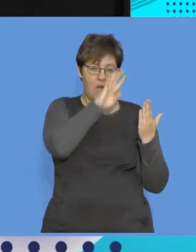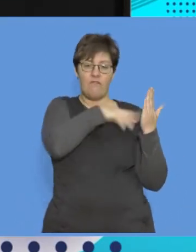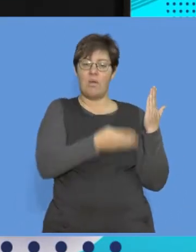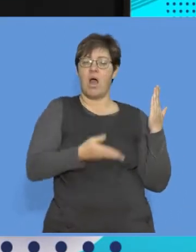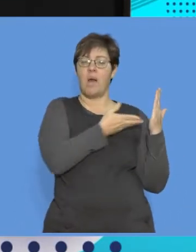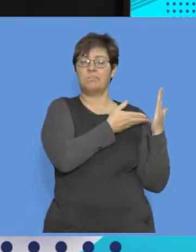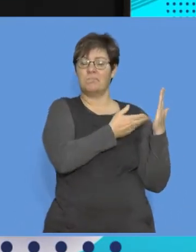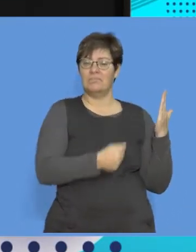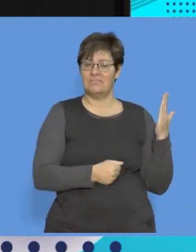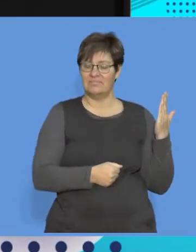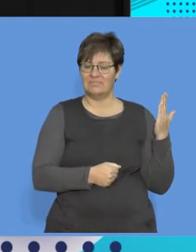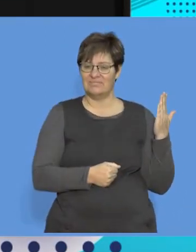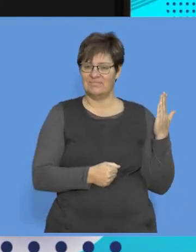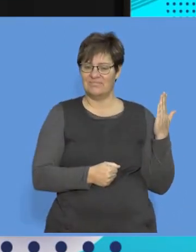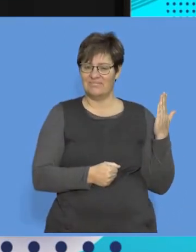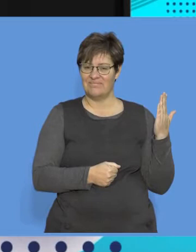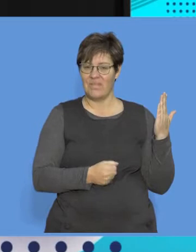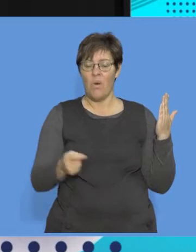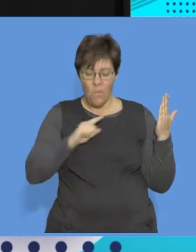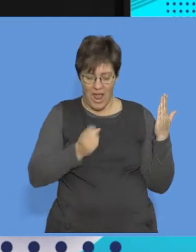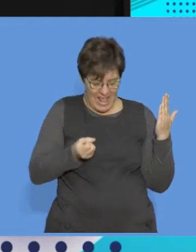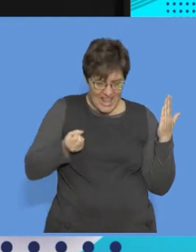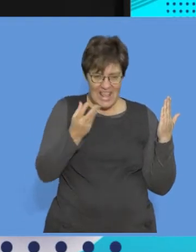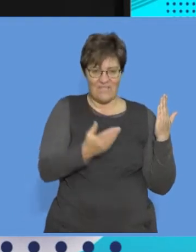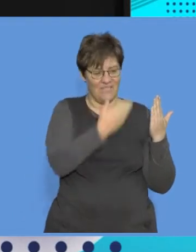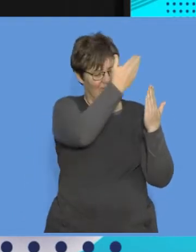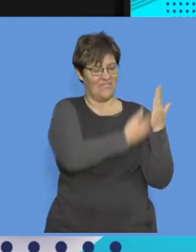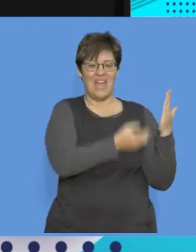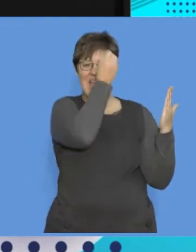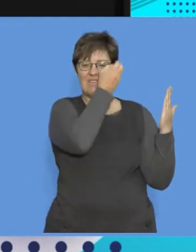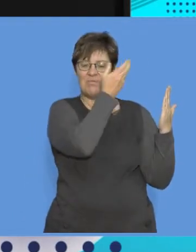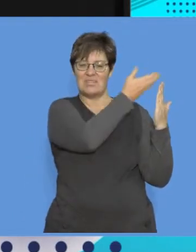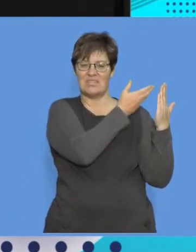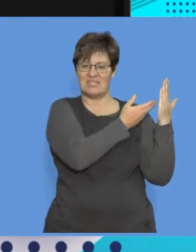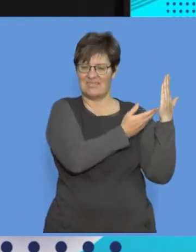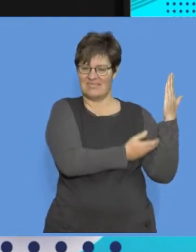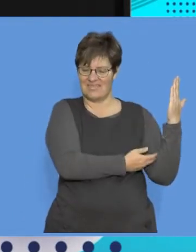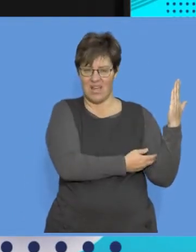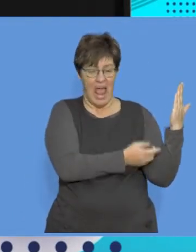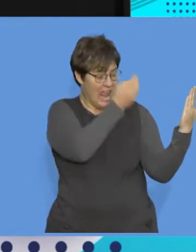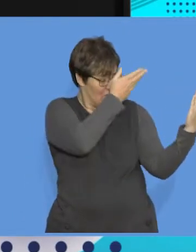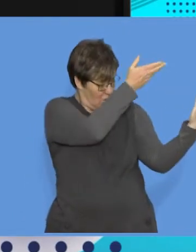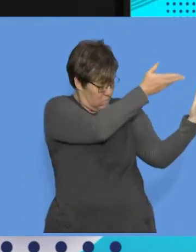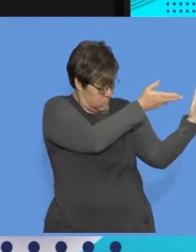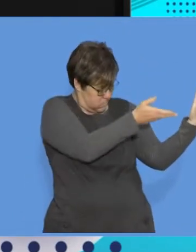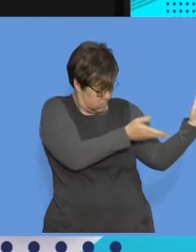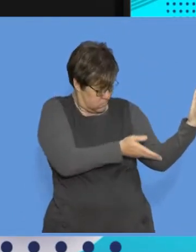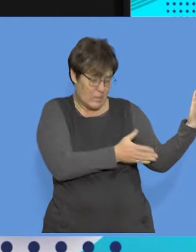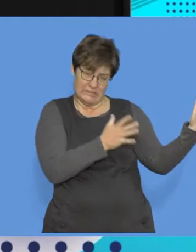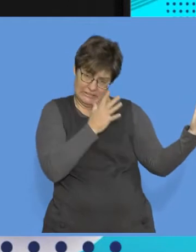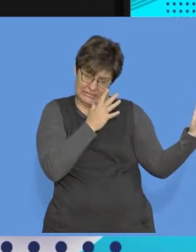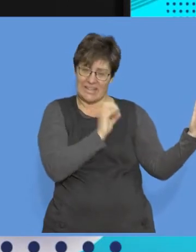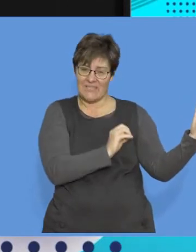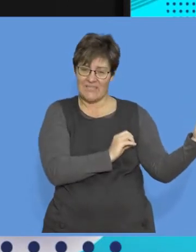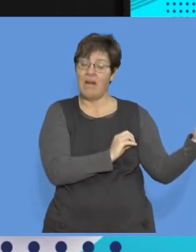can take with you, or you are given, a data sheet that has a whole lot of useful information. And here's a trick that